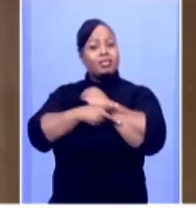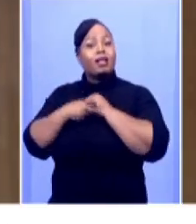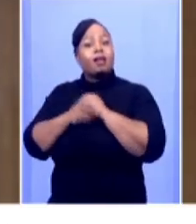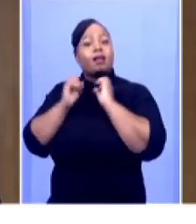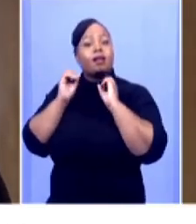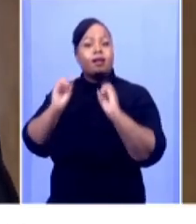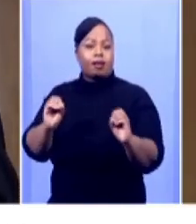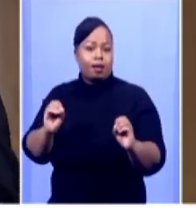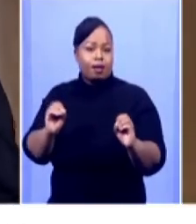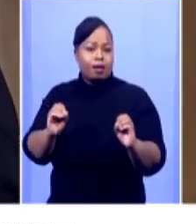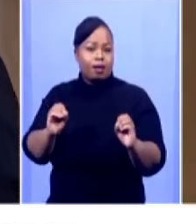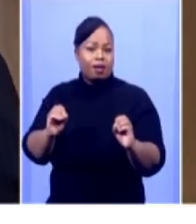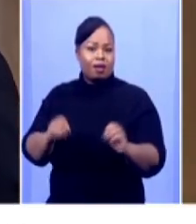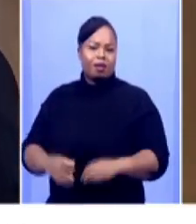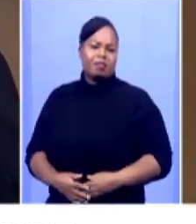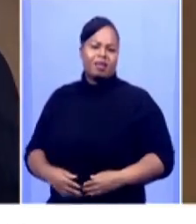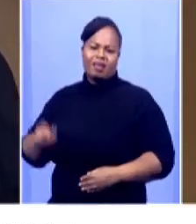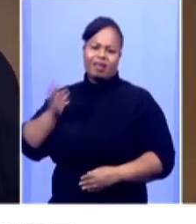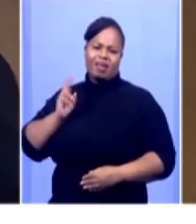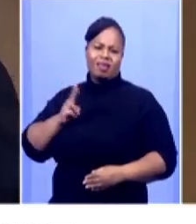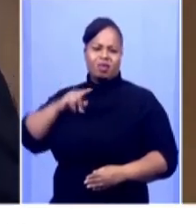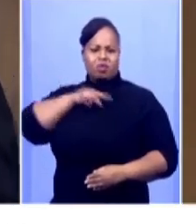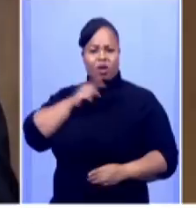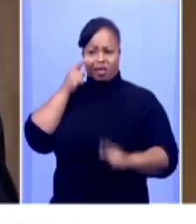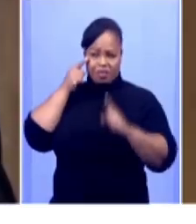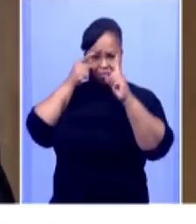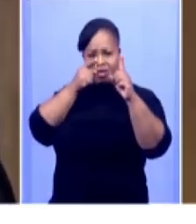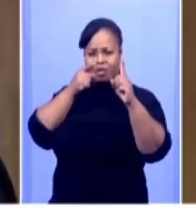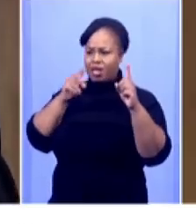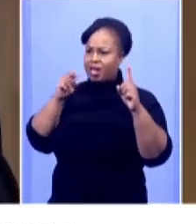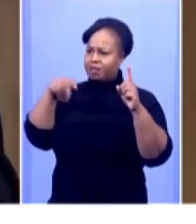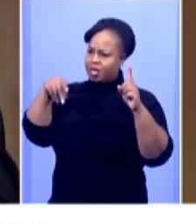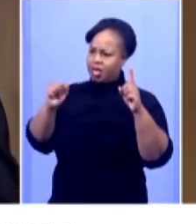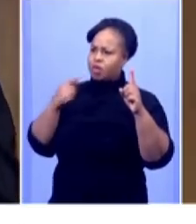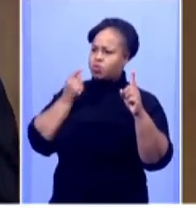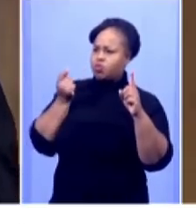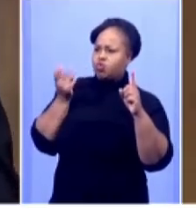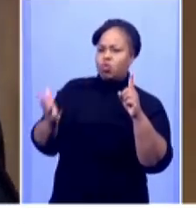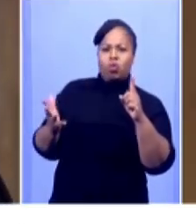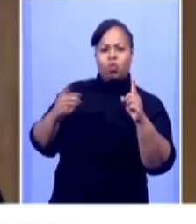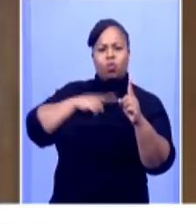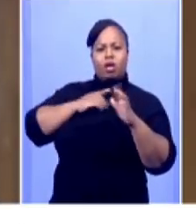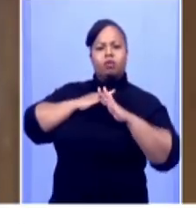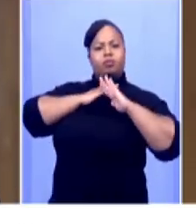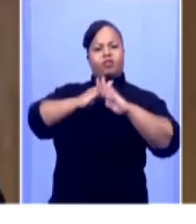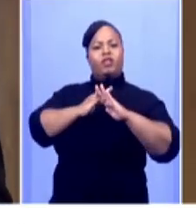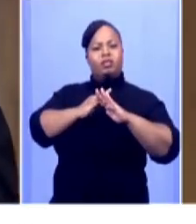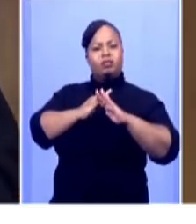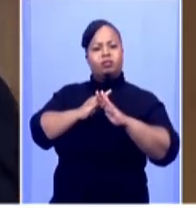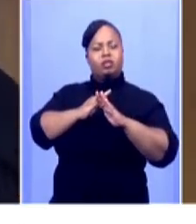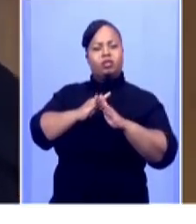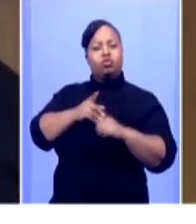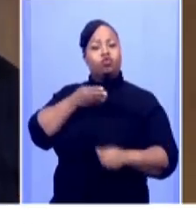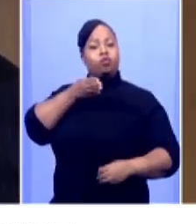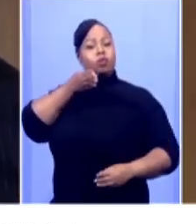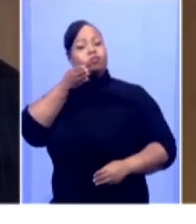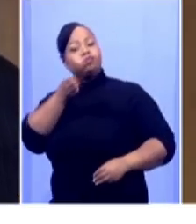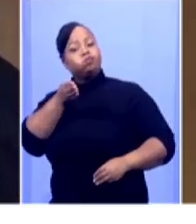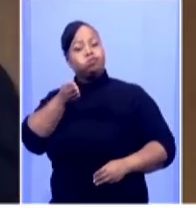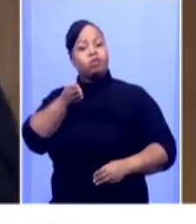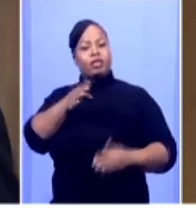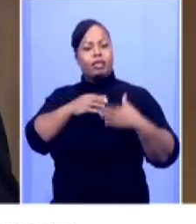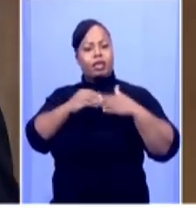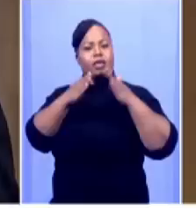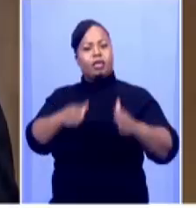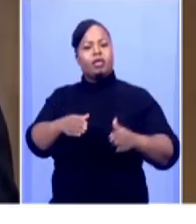cent. And it is a deliberate move to prevent me from standing as a leader